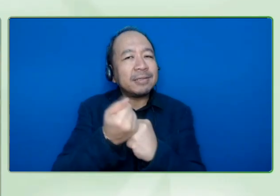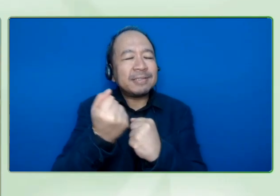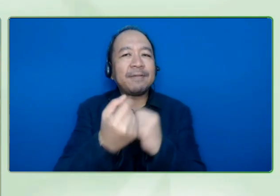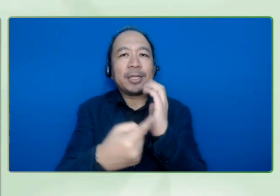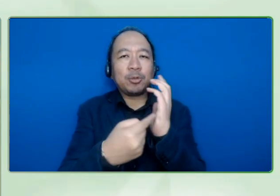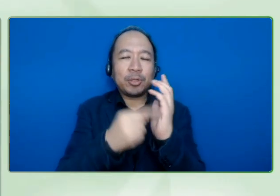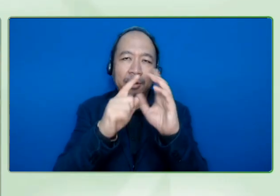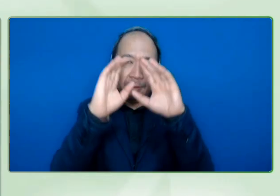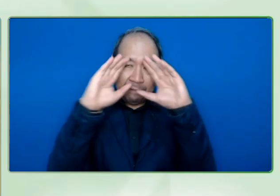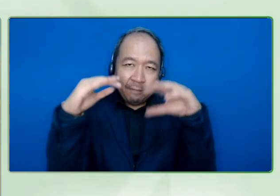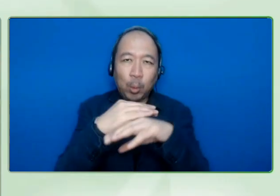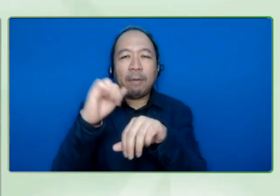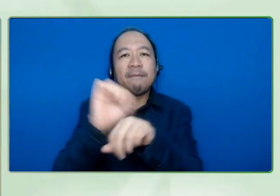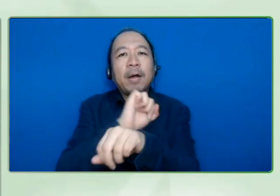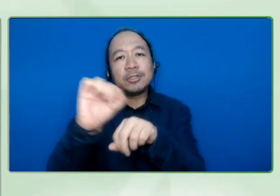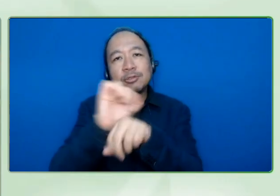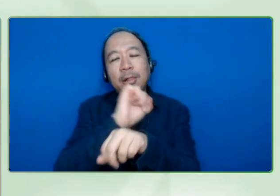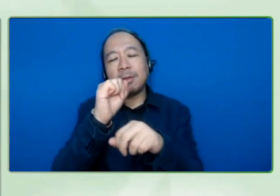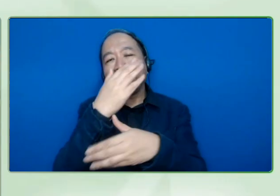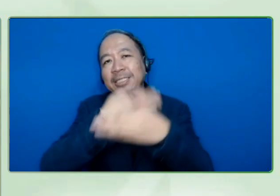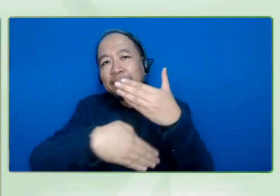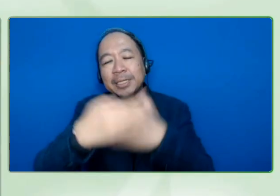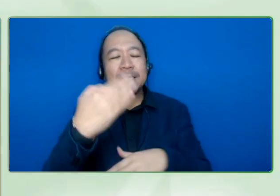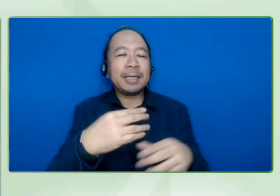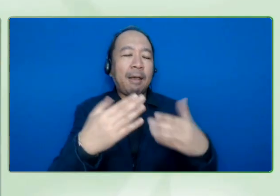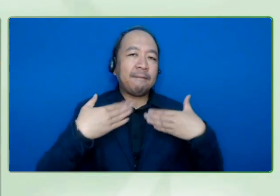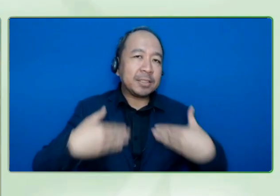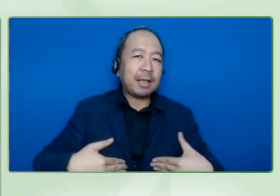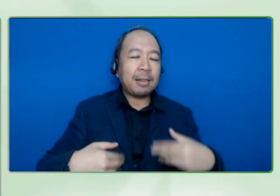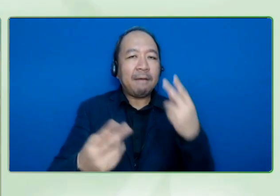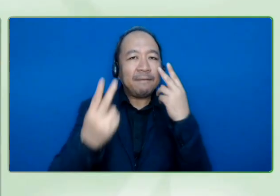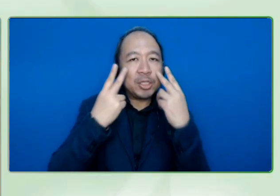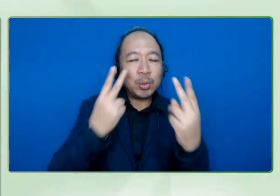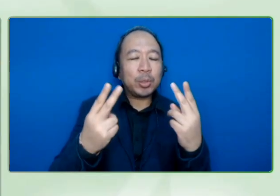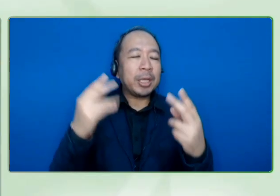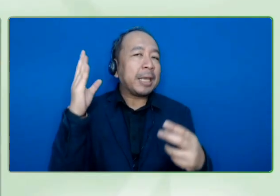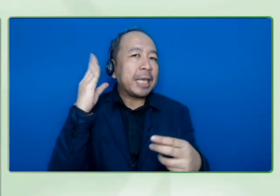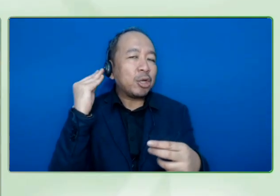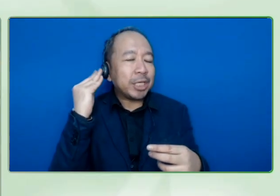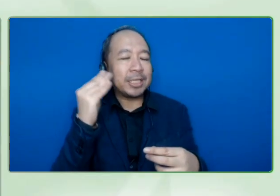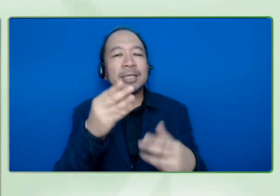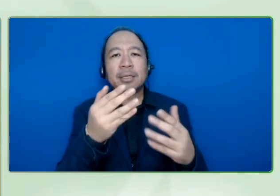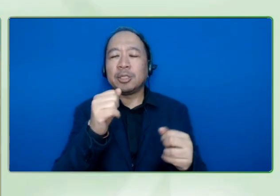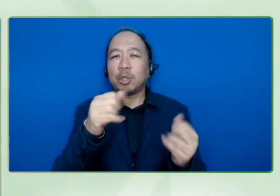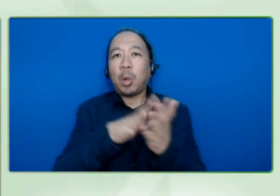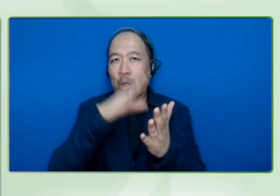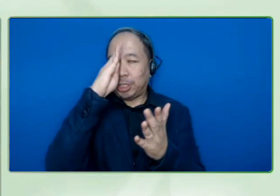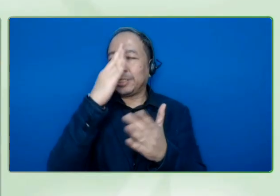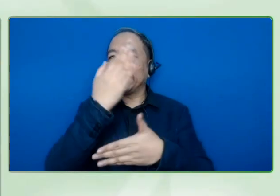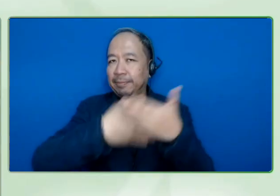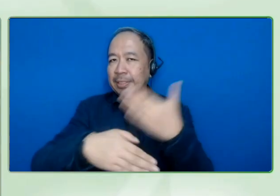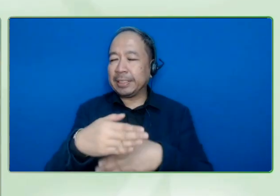functional disability, physical, vision, hearing, learning disabilities, yes. We did spend a lot of time doing that in the communication